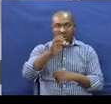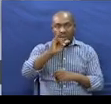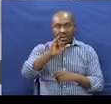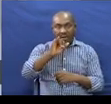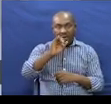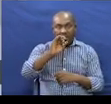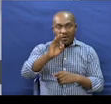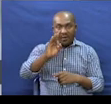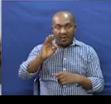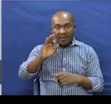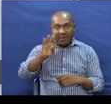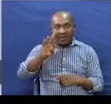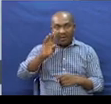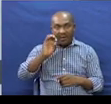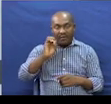and the